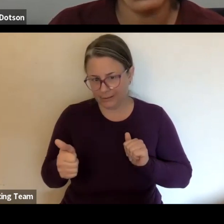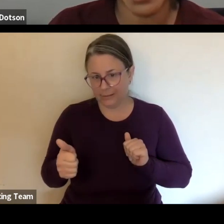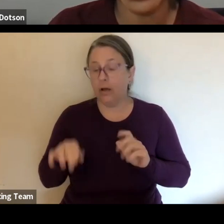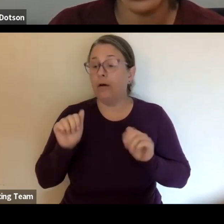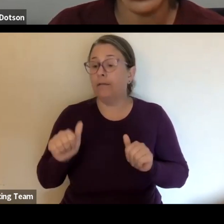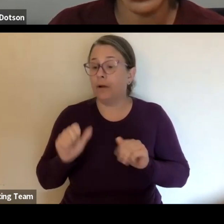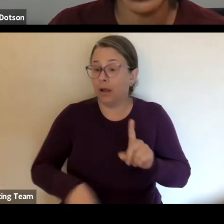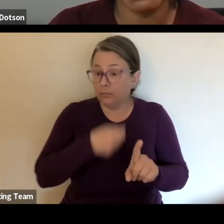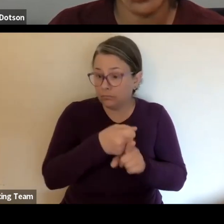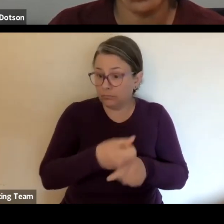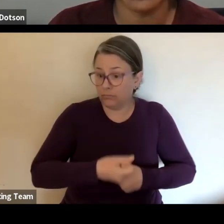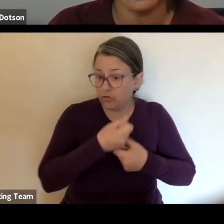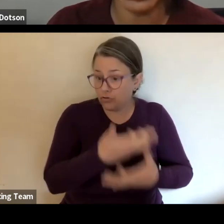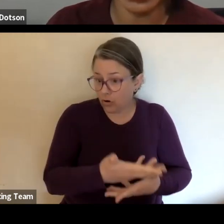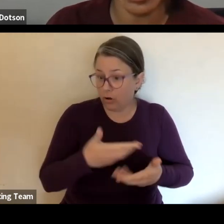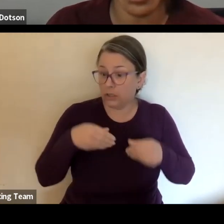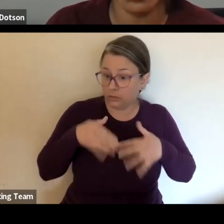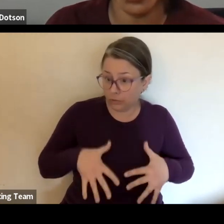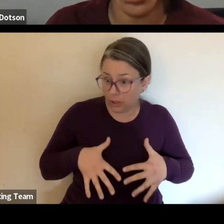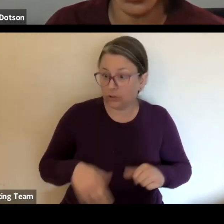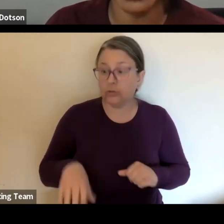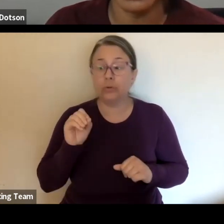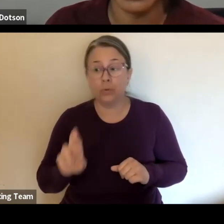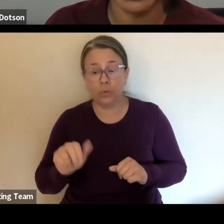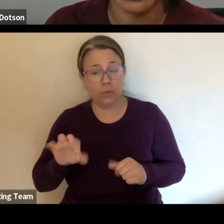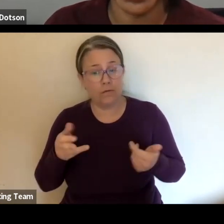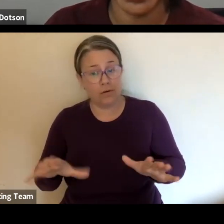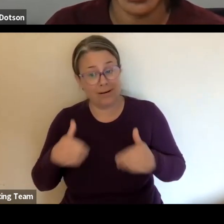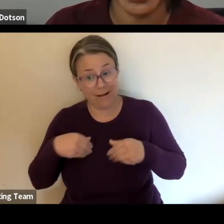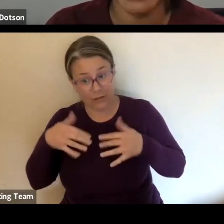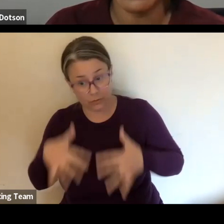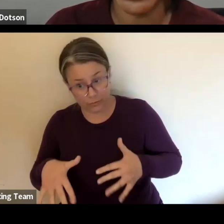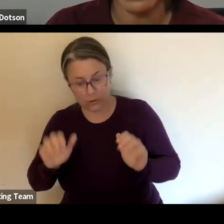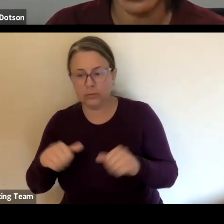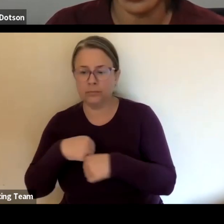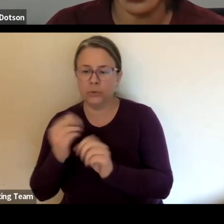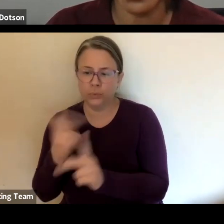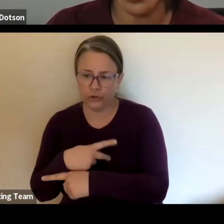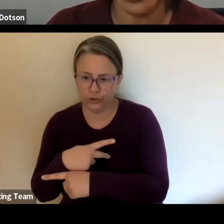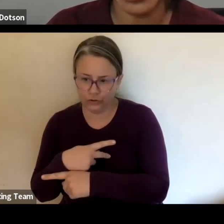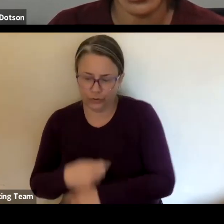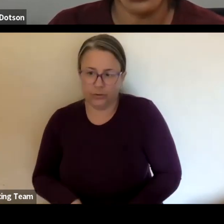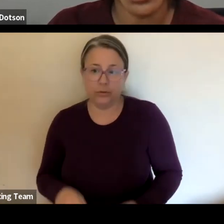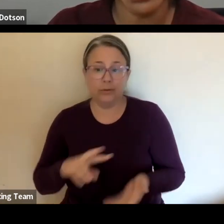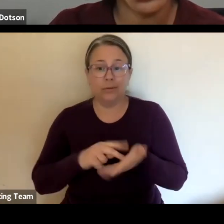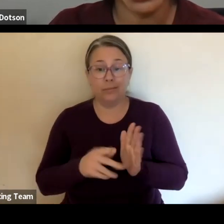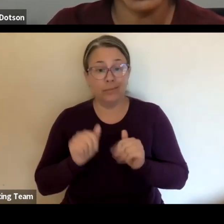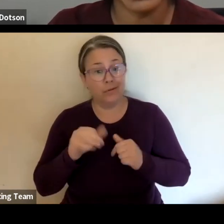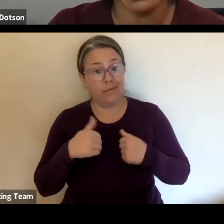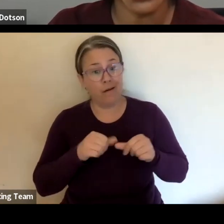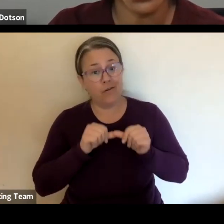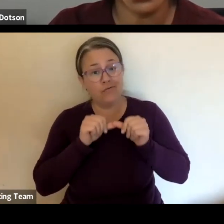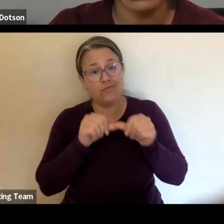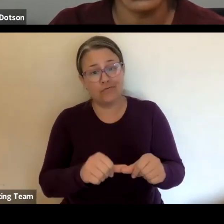depression. So having chronic vascular disease can make you more likely to become depressed. If you have